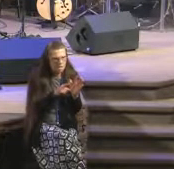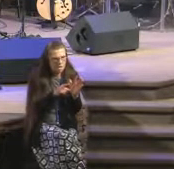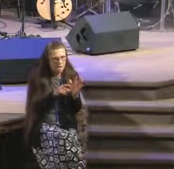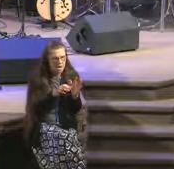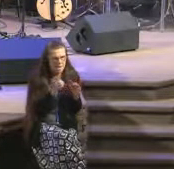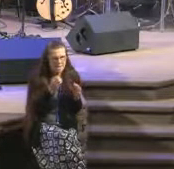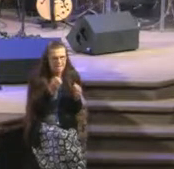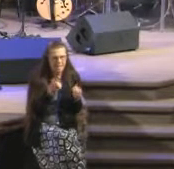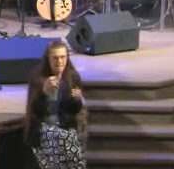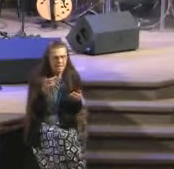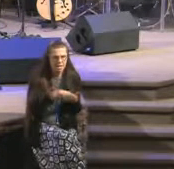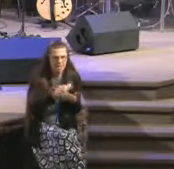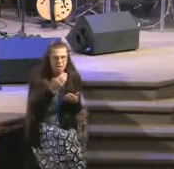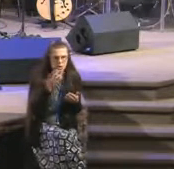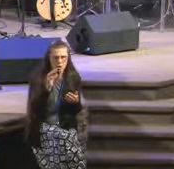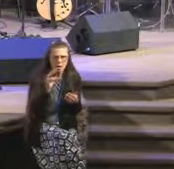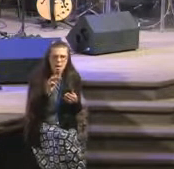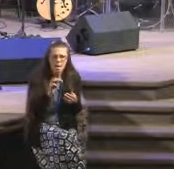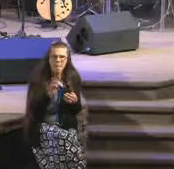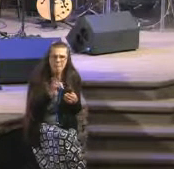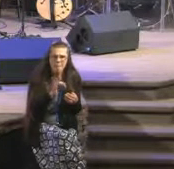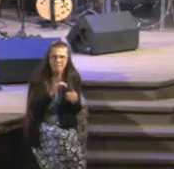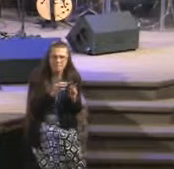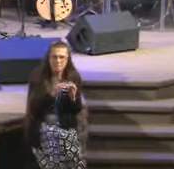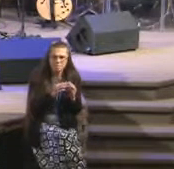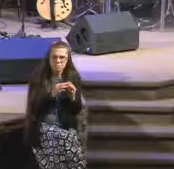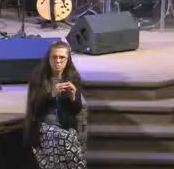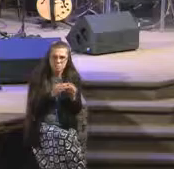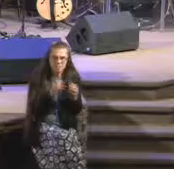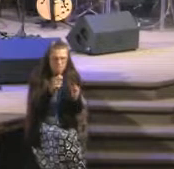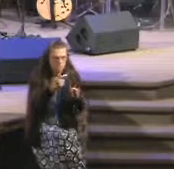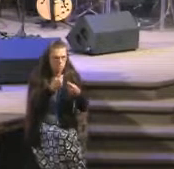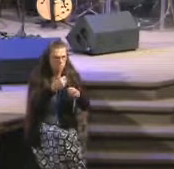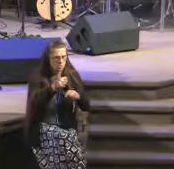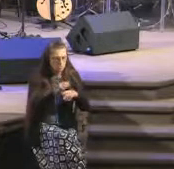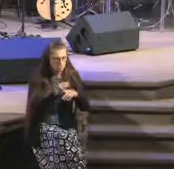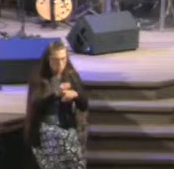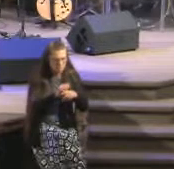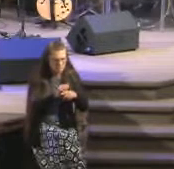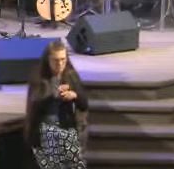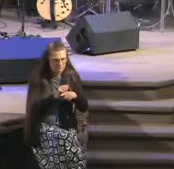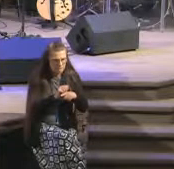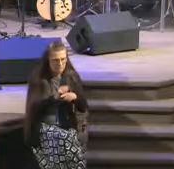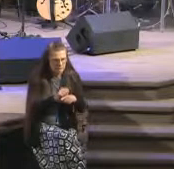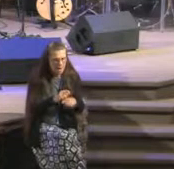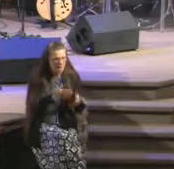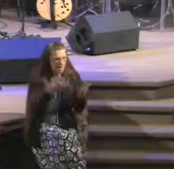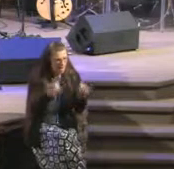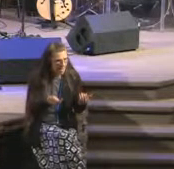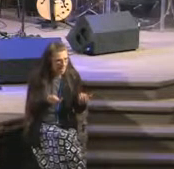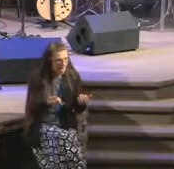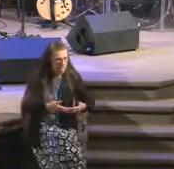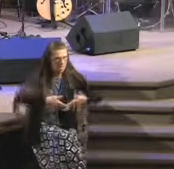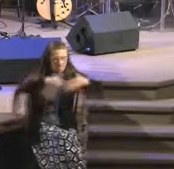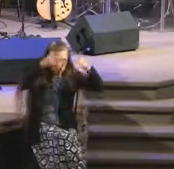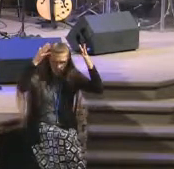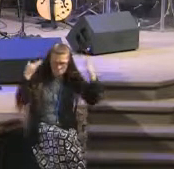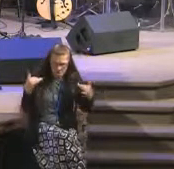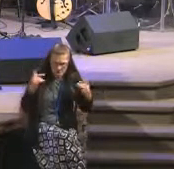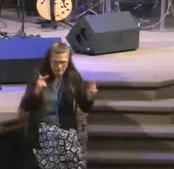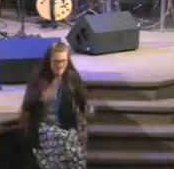ministry, he's been trained under fallen men. His sense of religious duty was now overwhelmed by